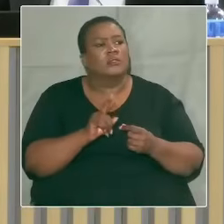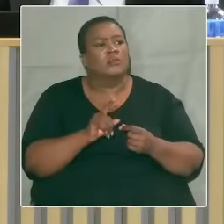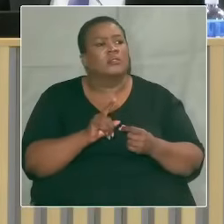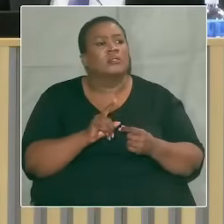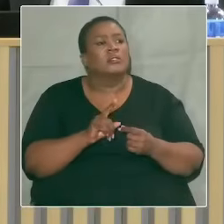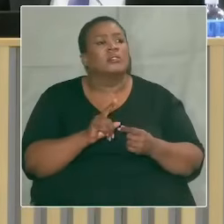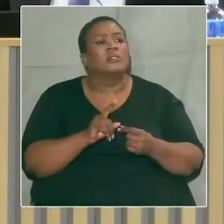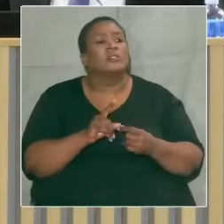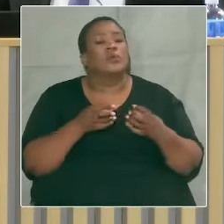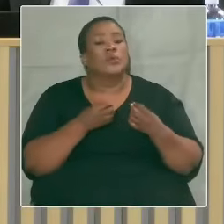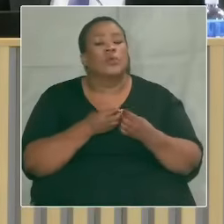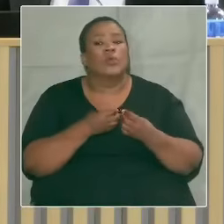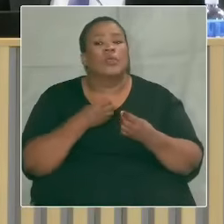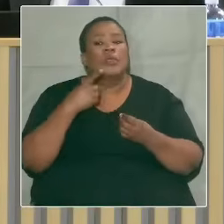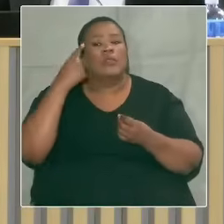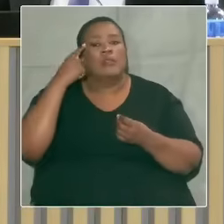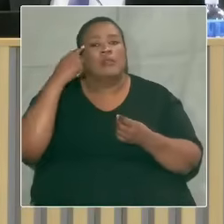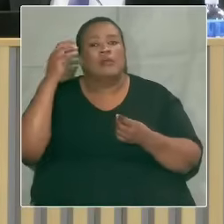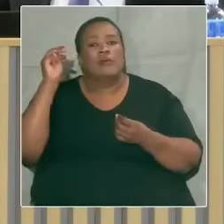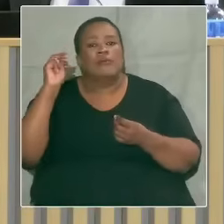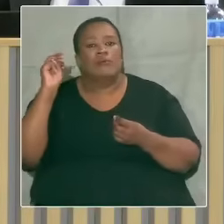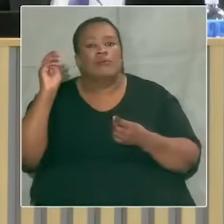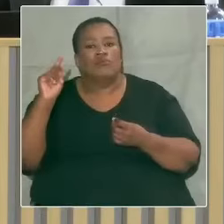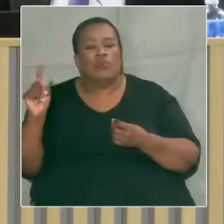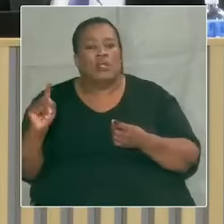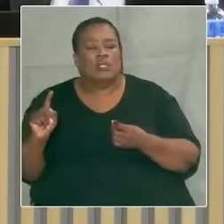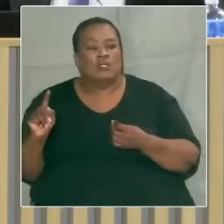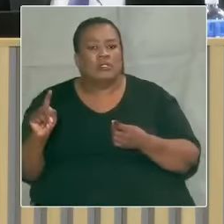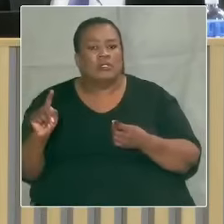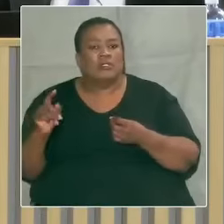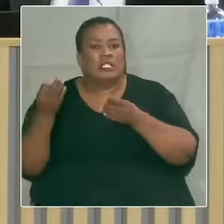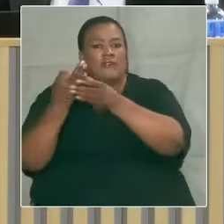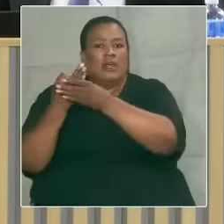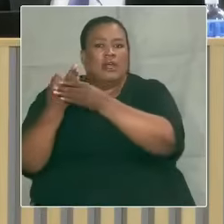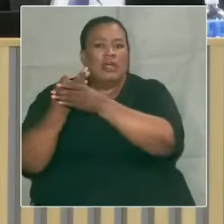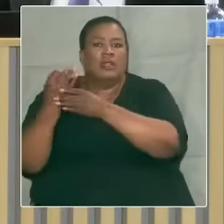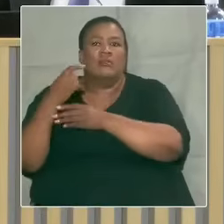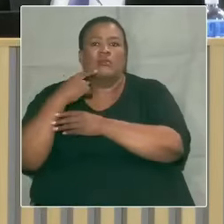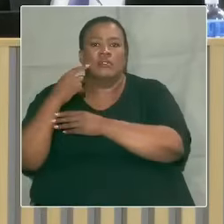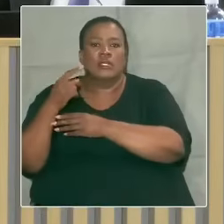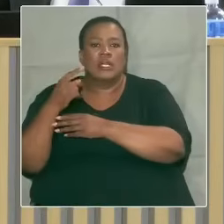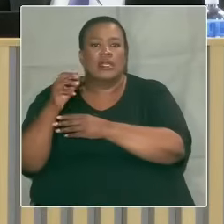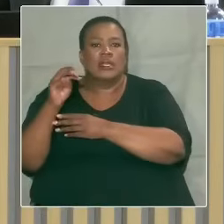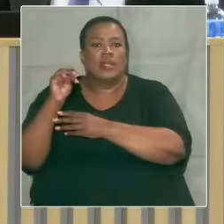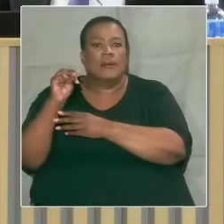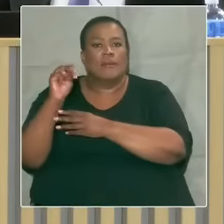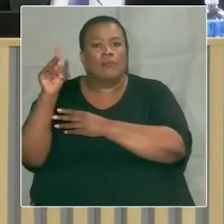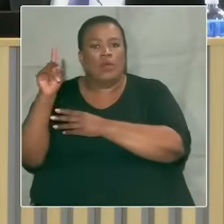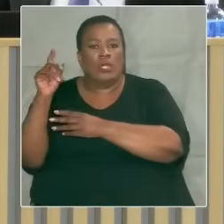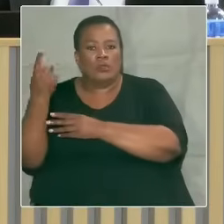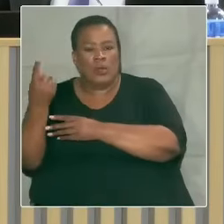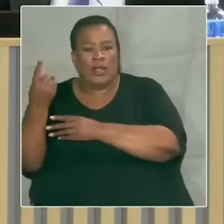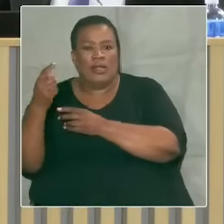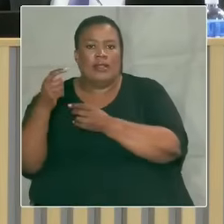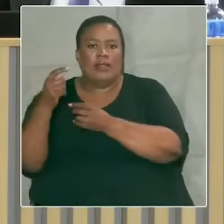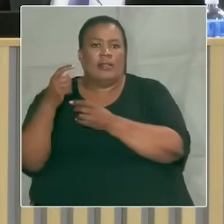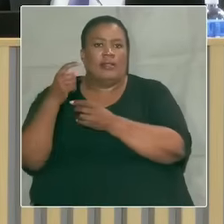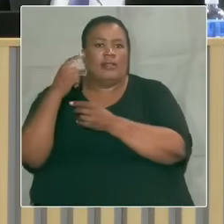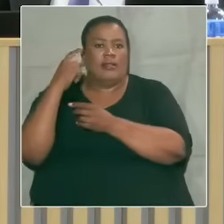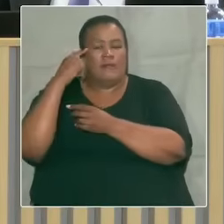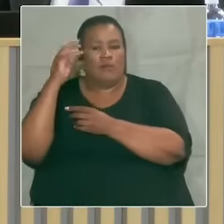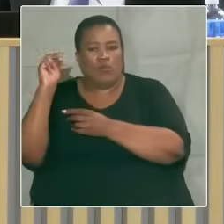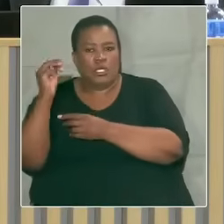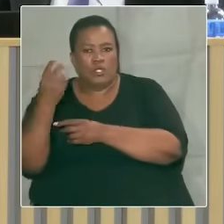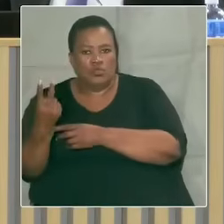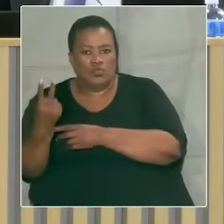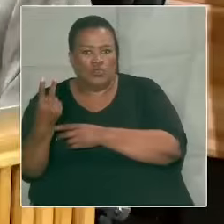General Mkwanazi's files, we called them Mkwanazi 1 and Mkwanazi 2. Oh.